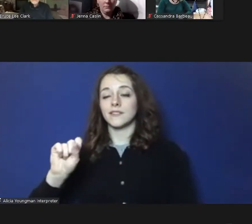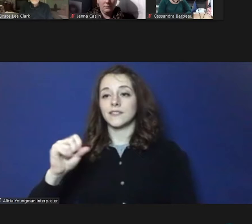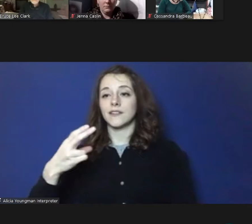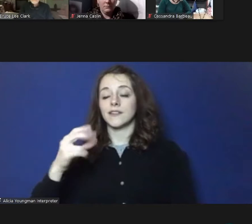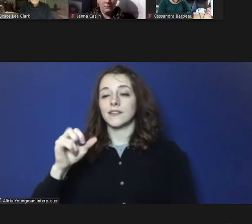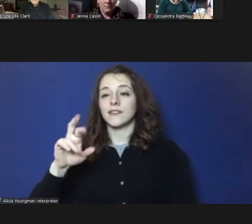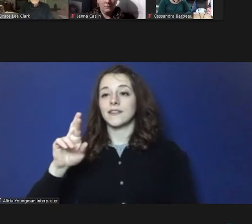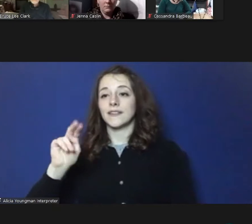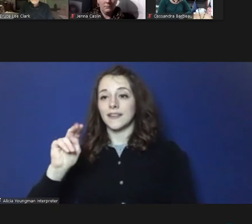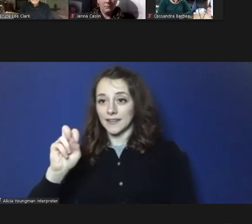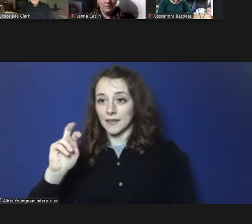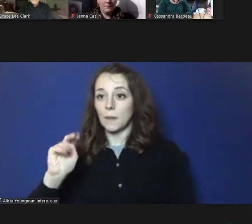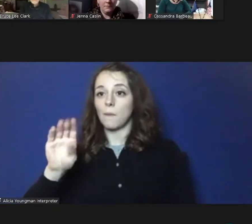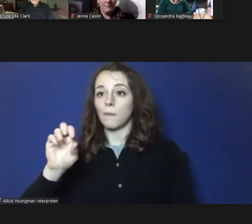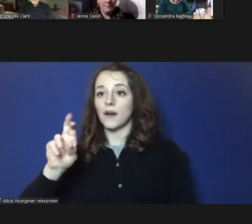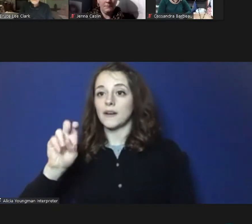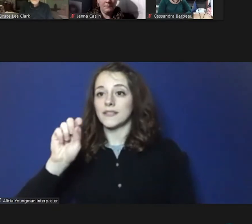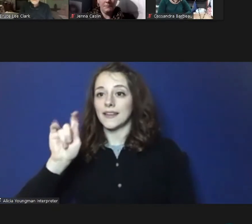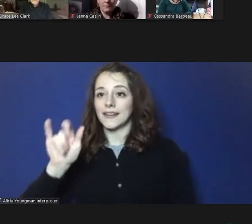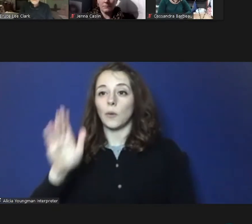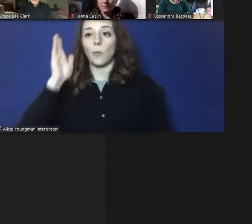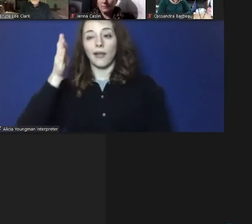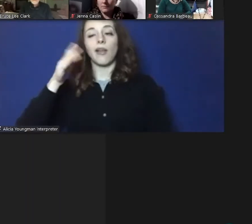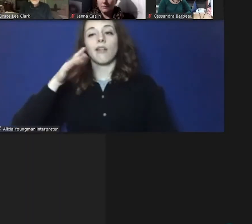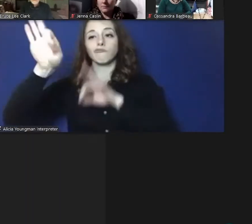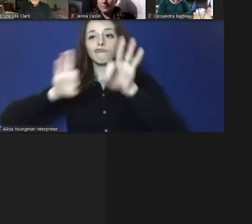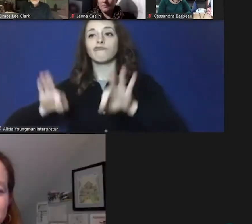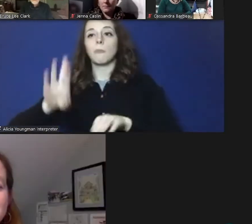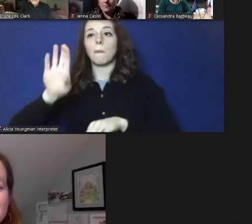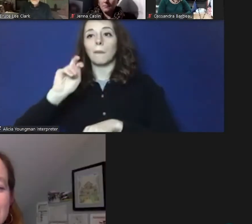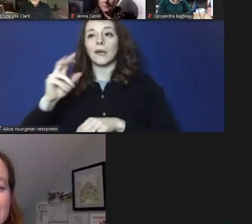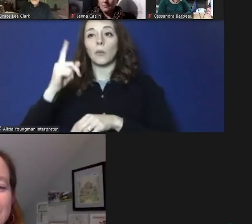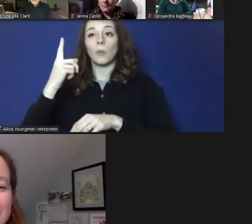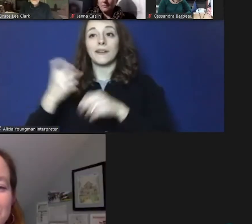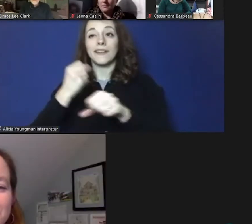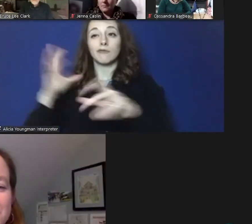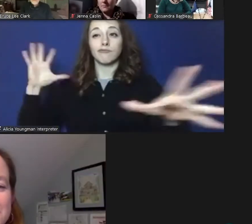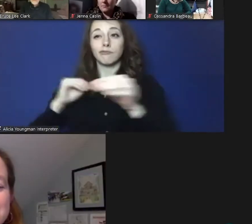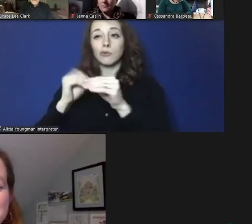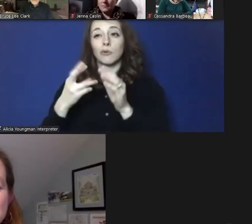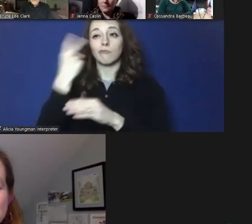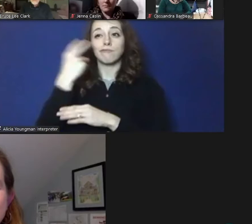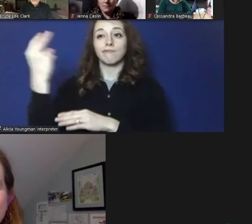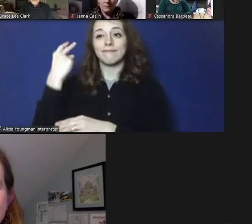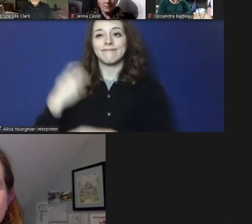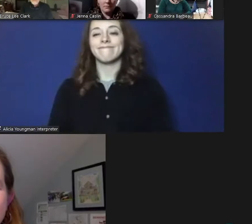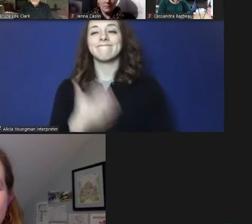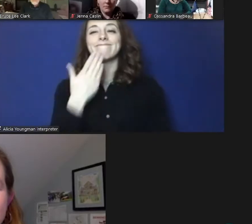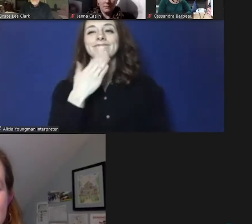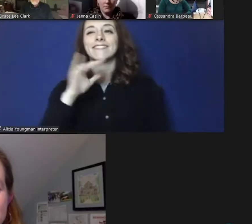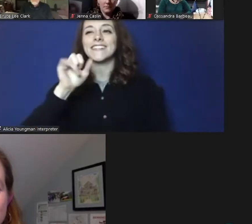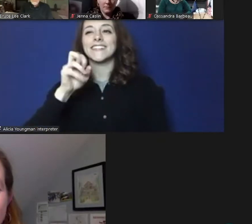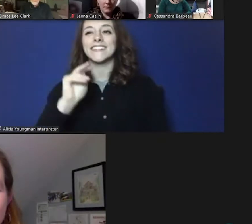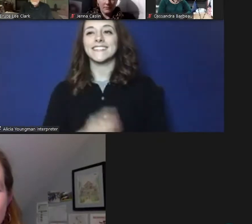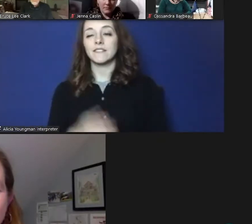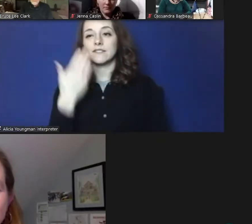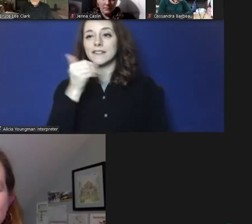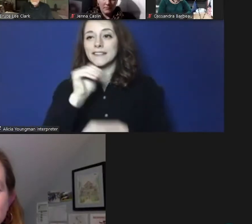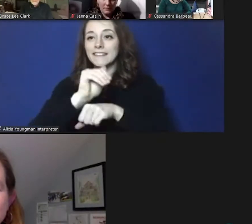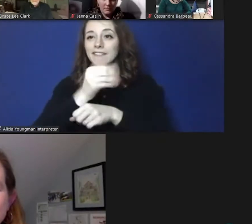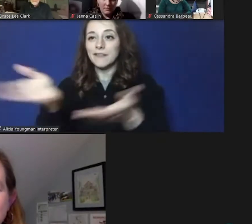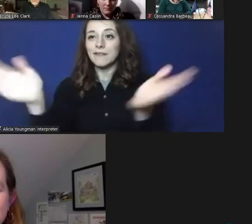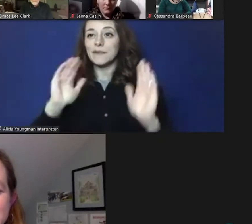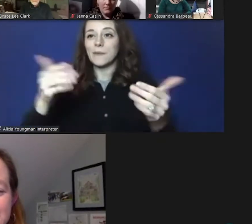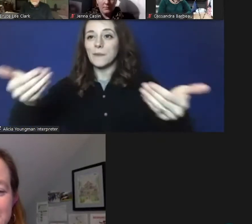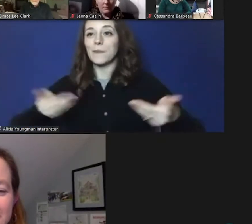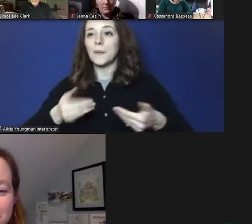now give us the Bennington year in review. Shannon? Thank you, Jason. Good evening, everyone, and welcome